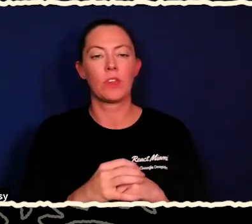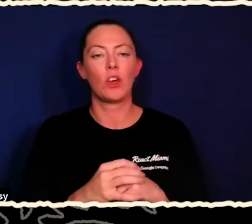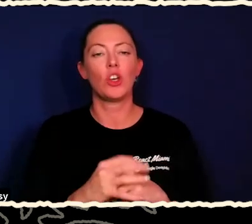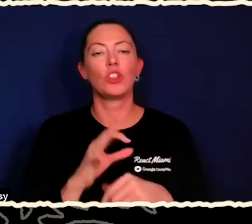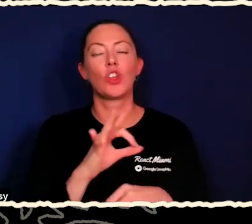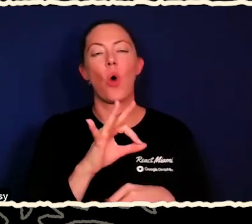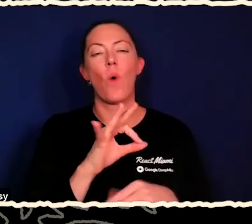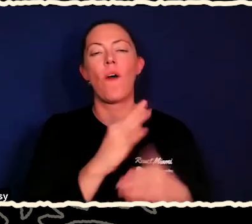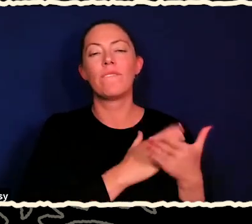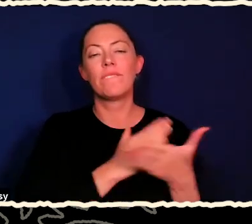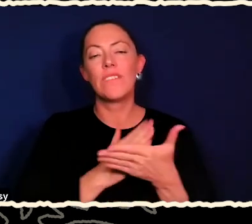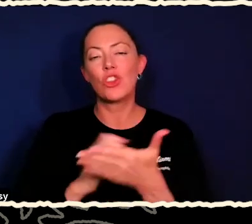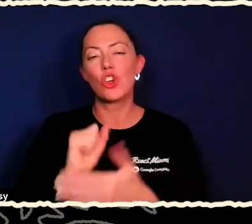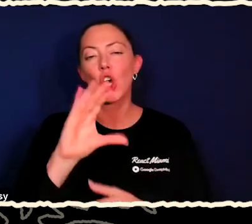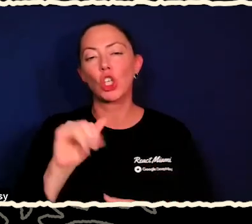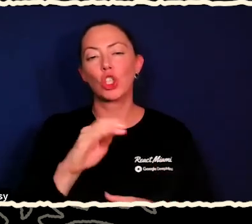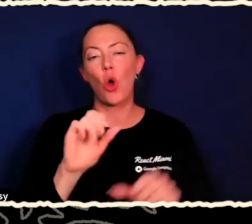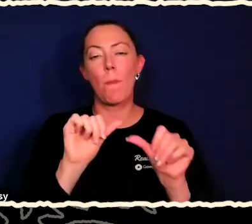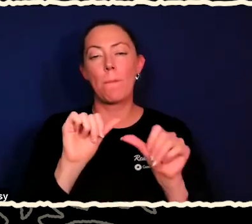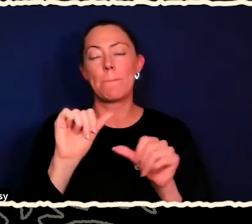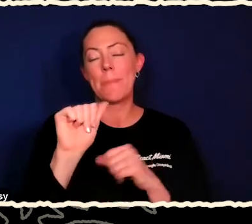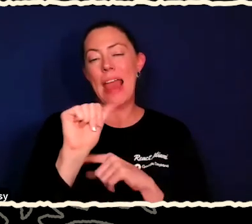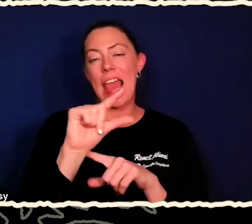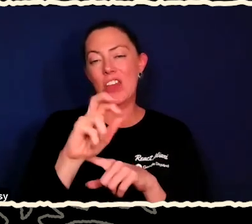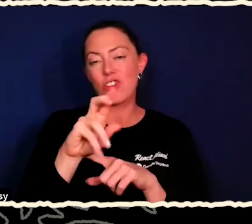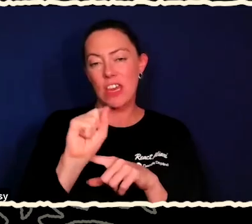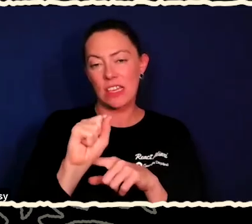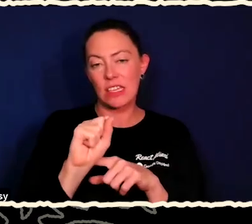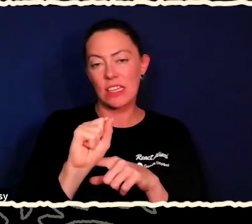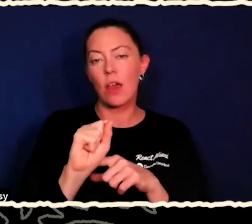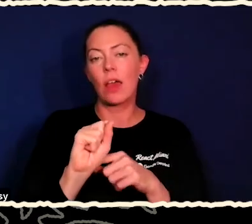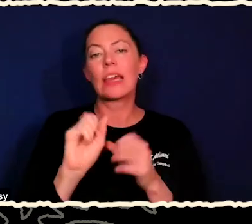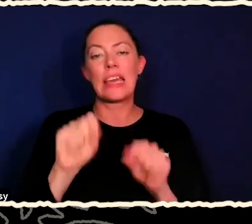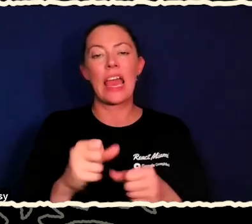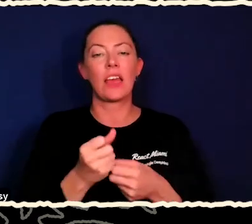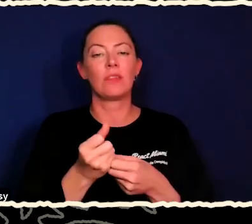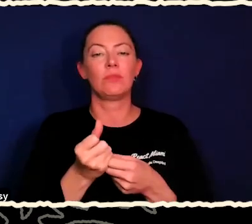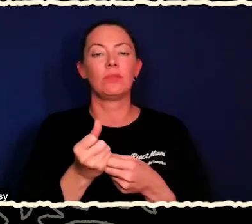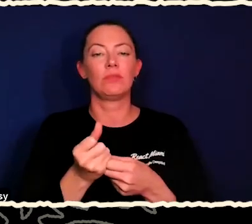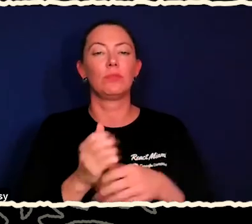chaos. Global agents are how bugs become folklore.